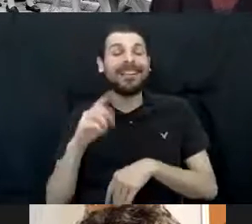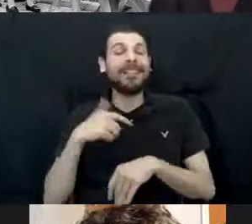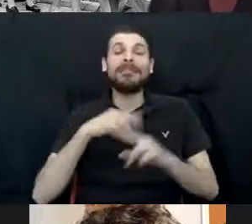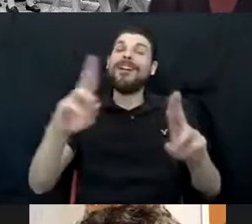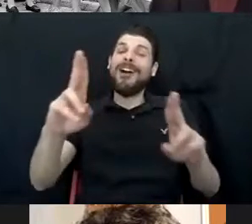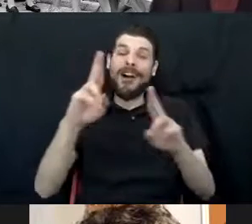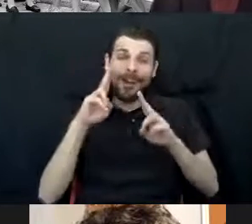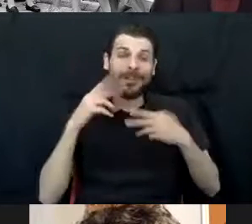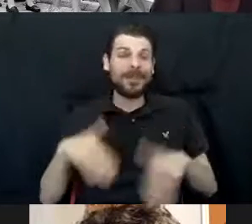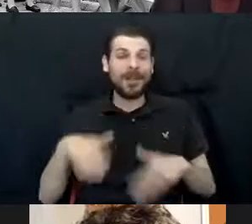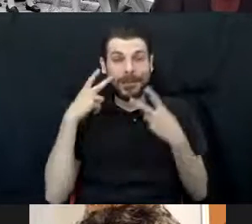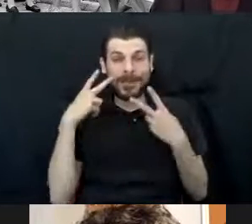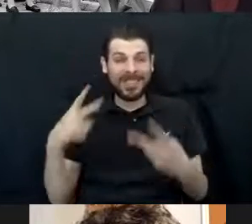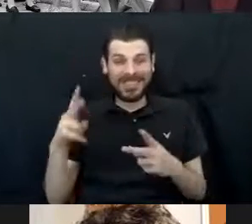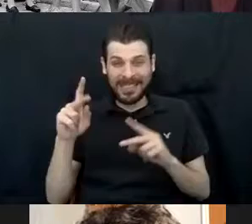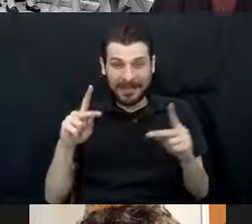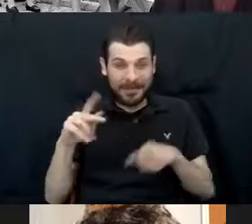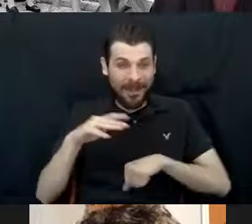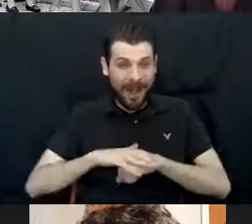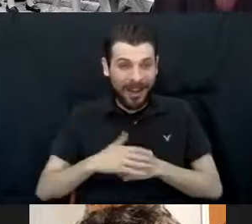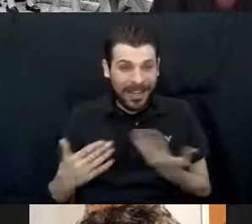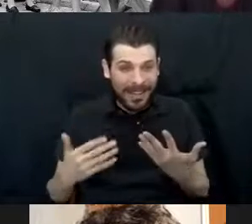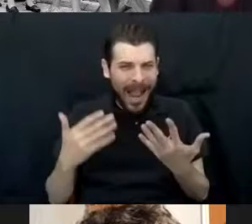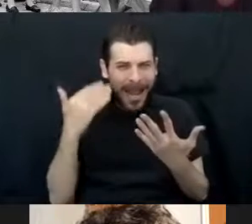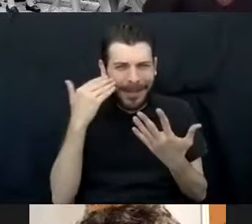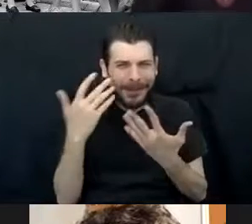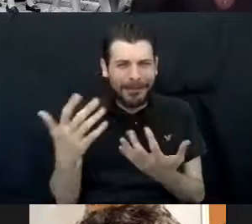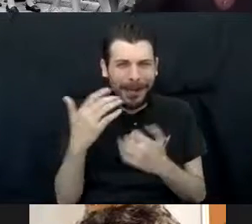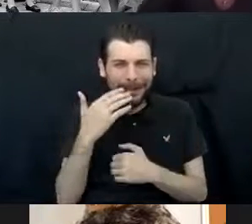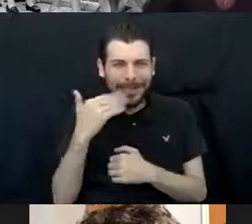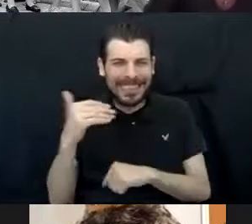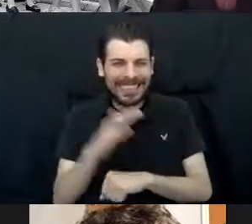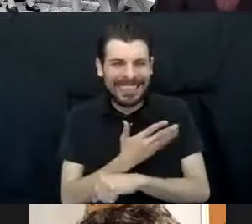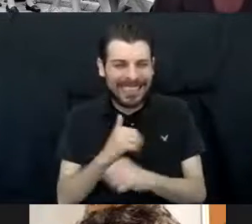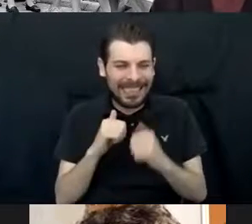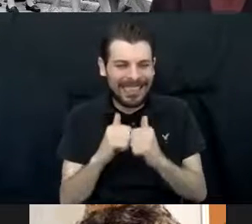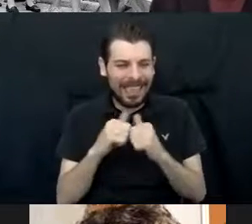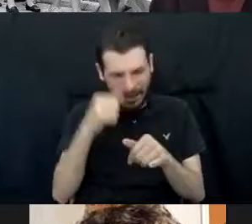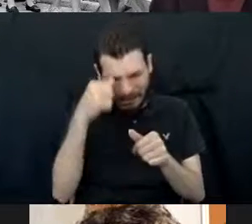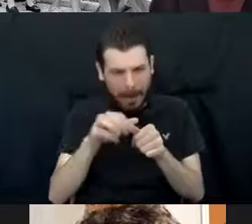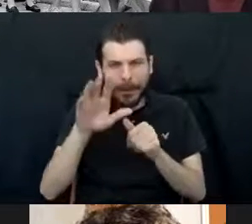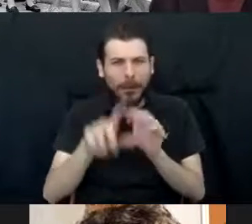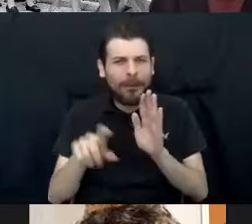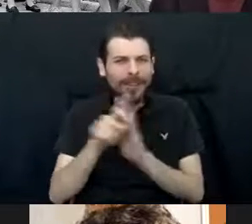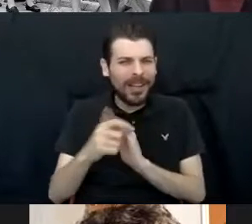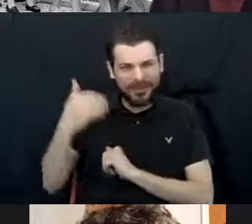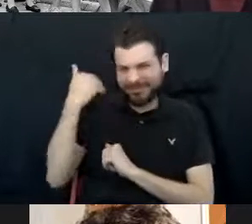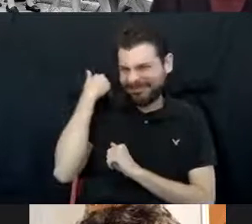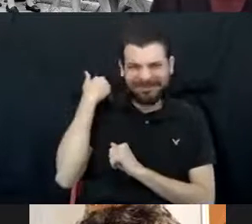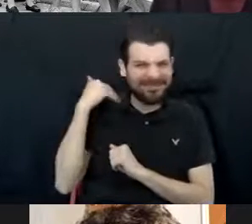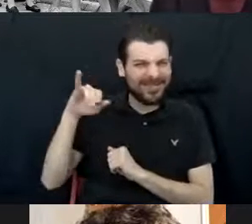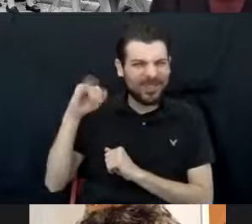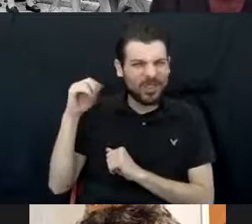to see Coco. I know she wanted to sing along. I showed her videos from when you sang in January on Dr.